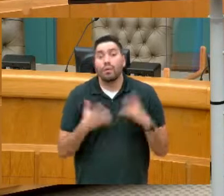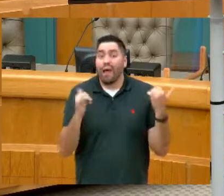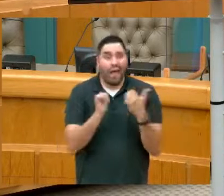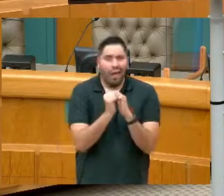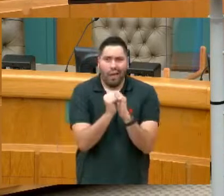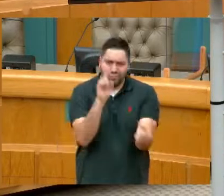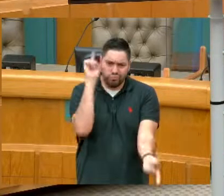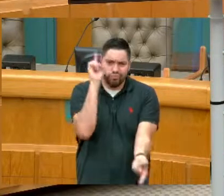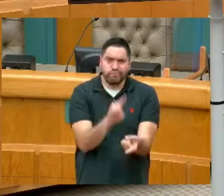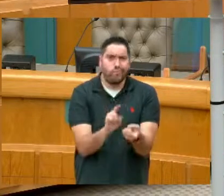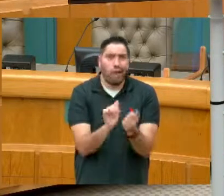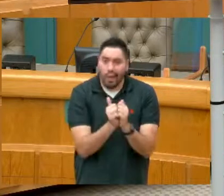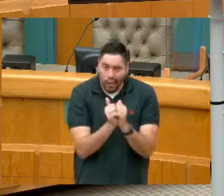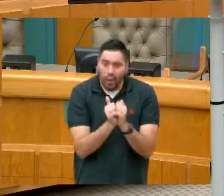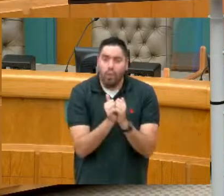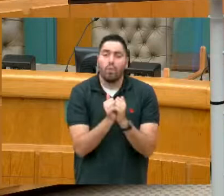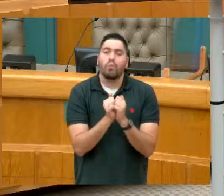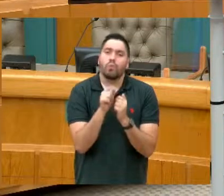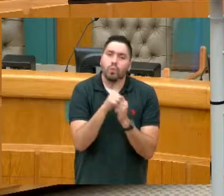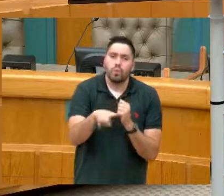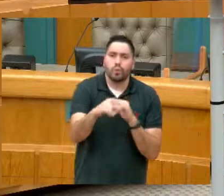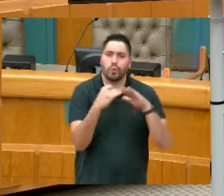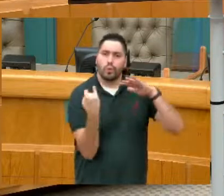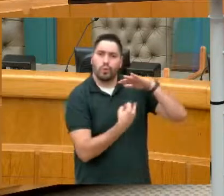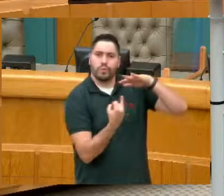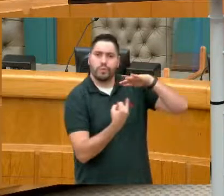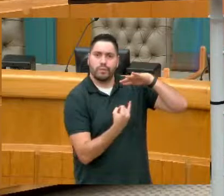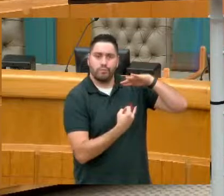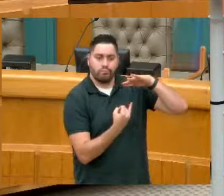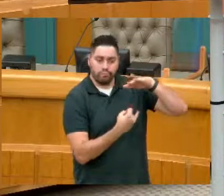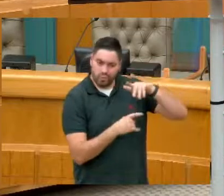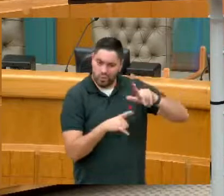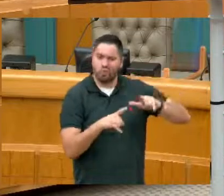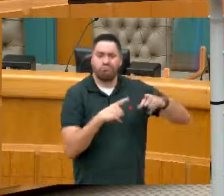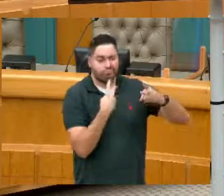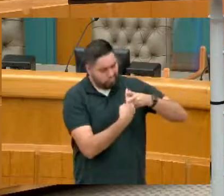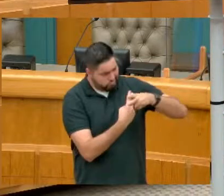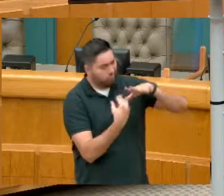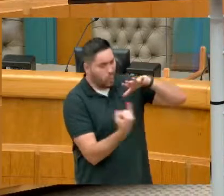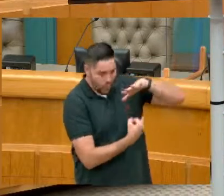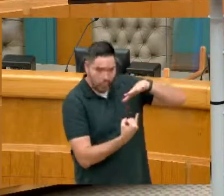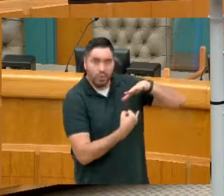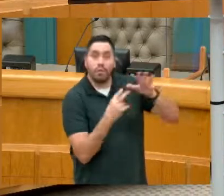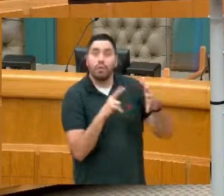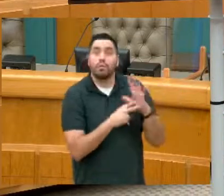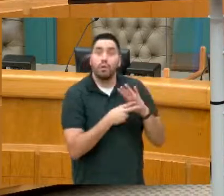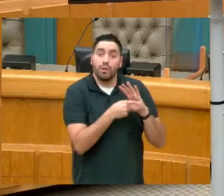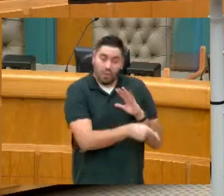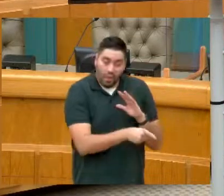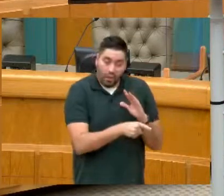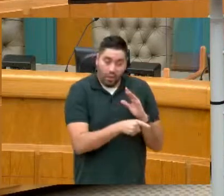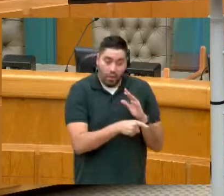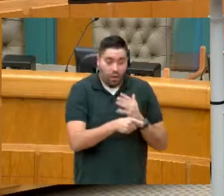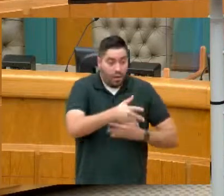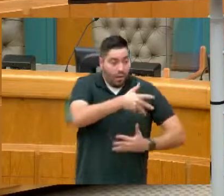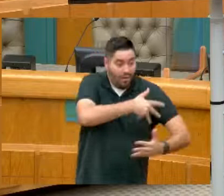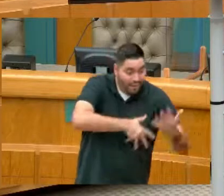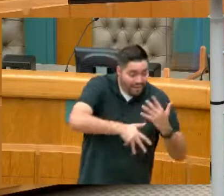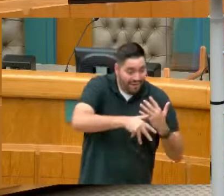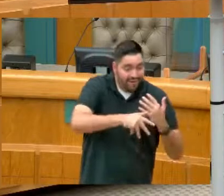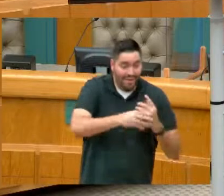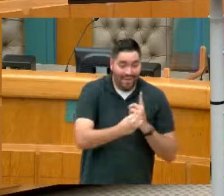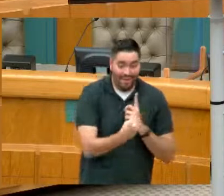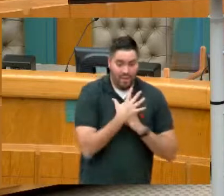8019. If you have questions regarding your health after you've experienced COVID-19, this service is available for